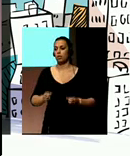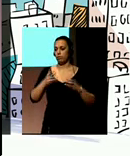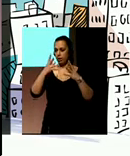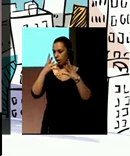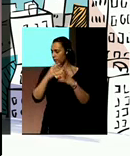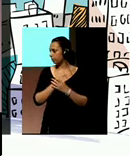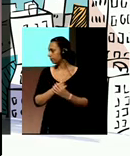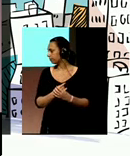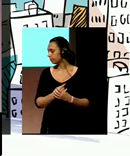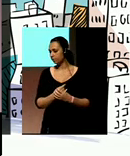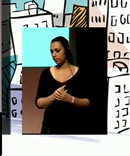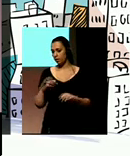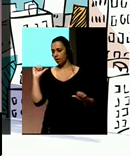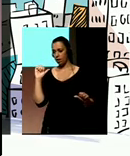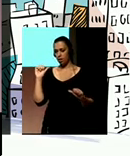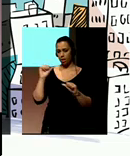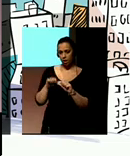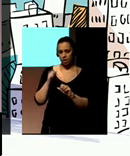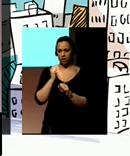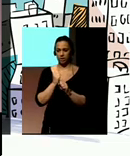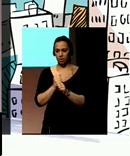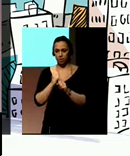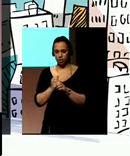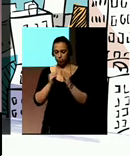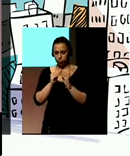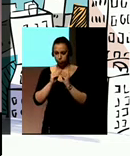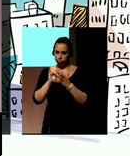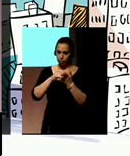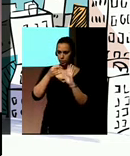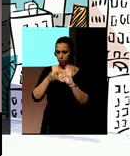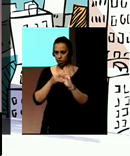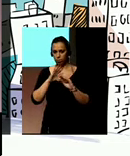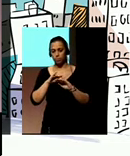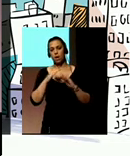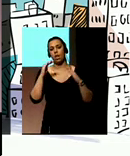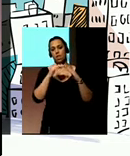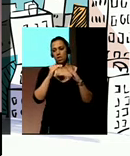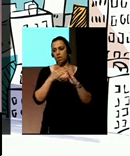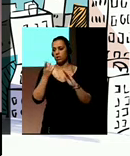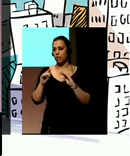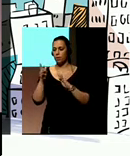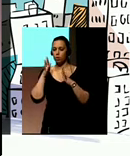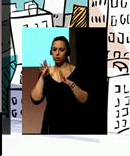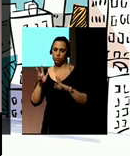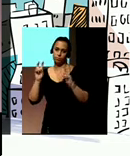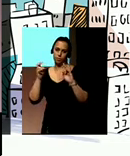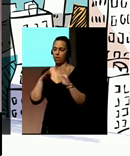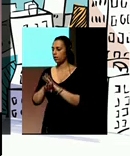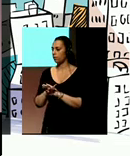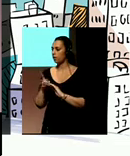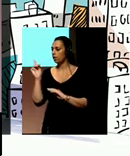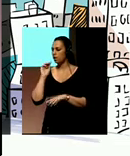Urbanismo Accesibilidad SLP. Since then, he has been working on civil